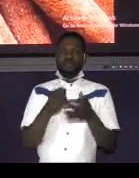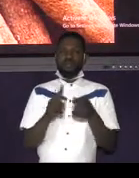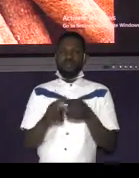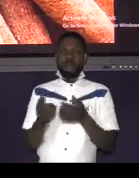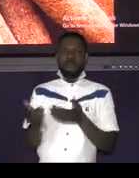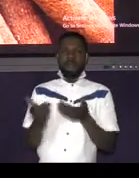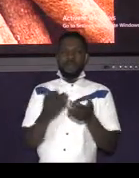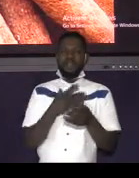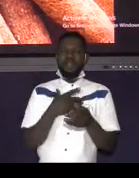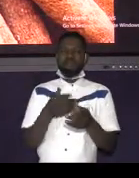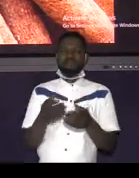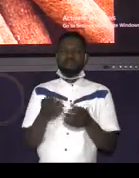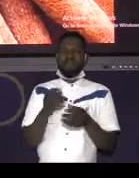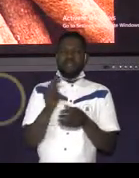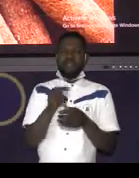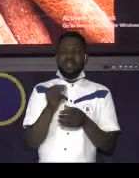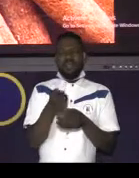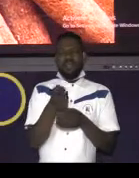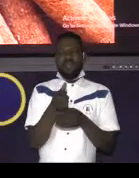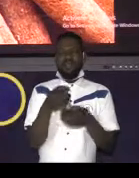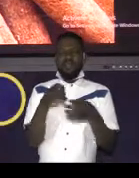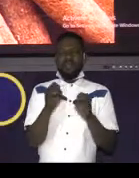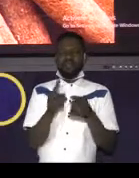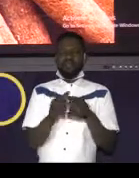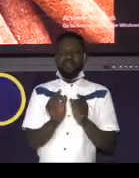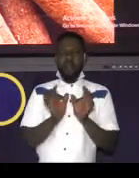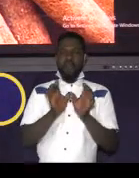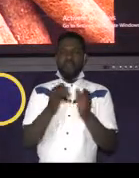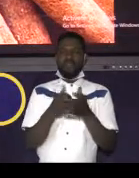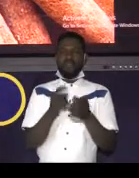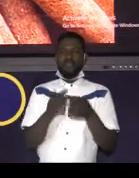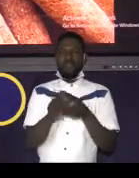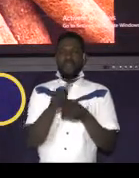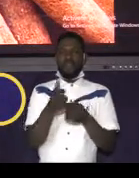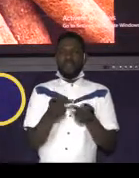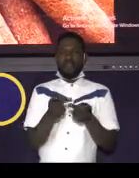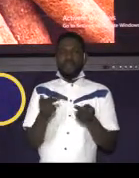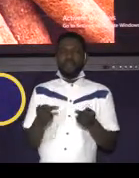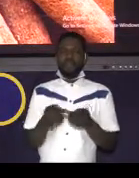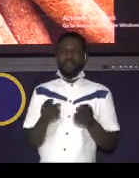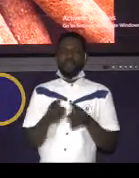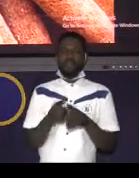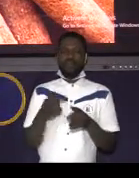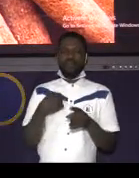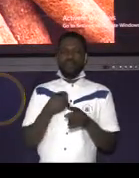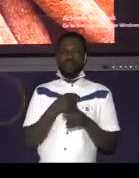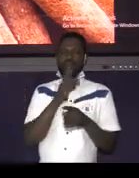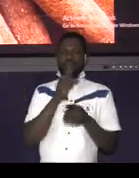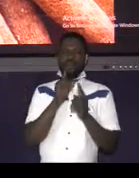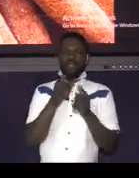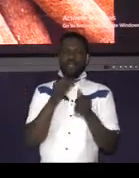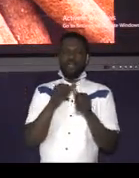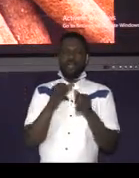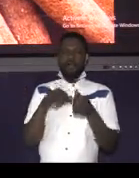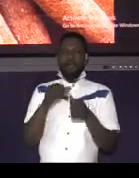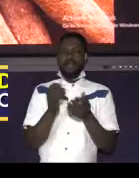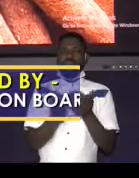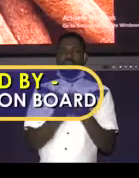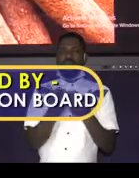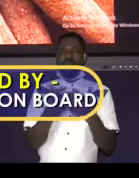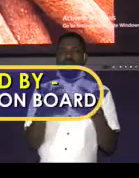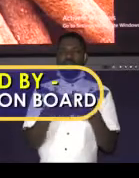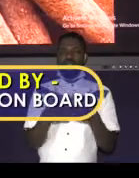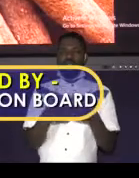there and it requires little effort to push it to another place. So we are talking about simple